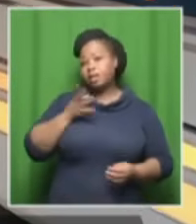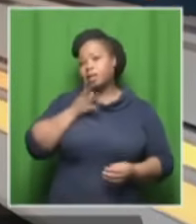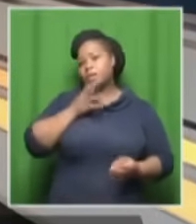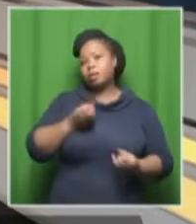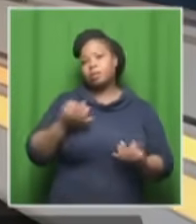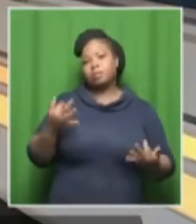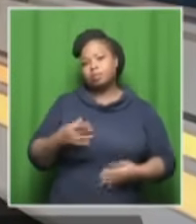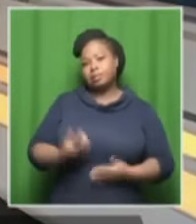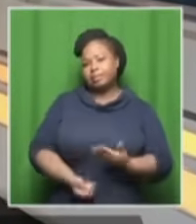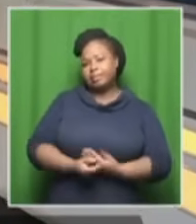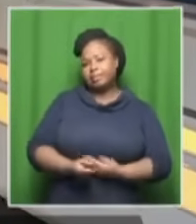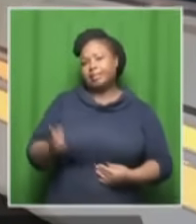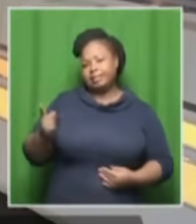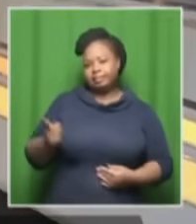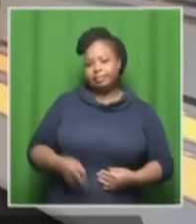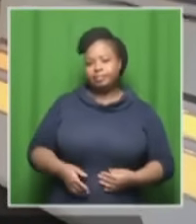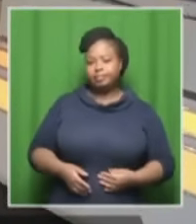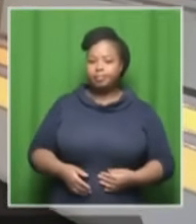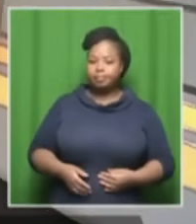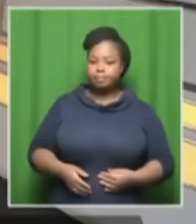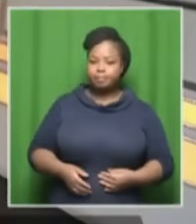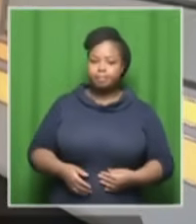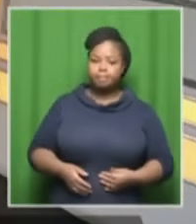on there, and a lot of